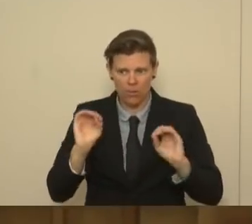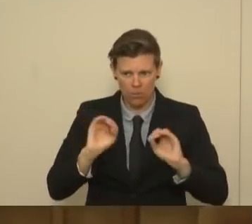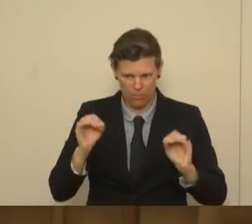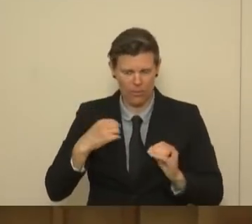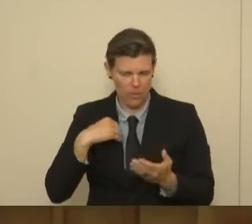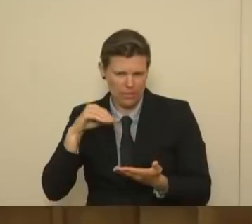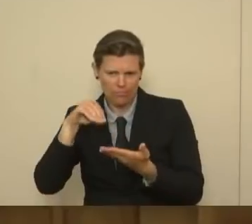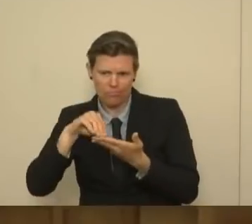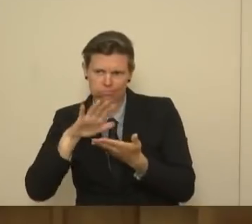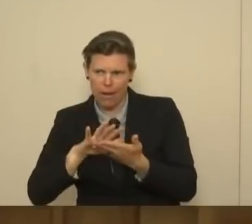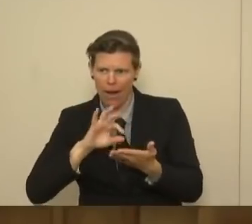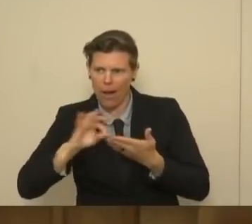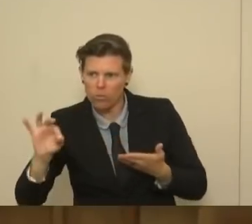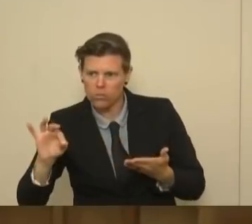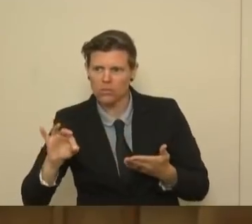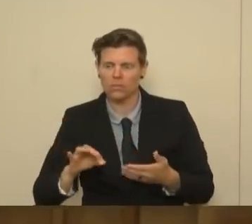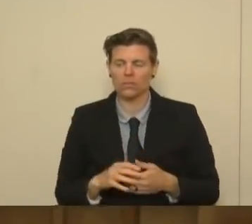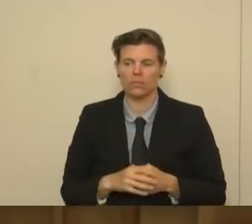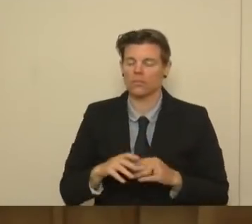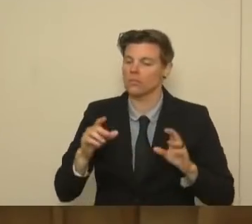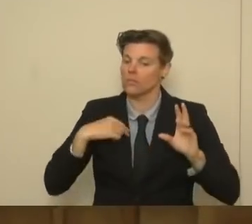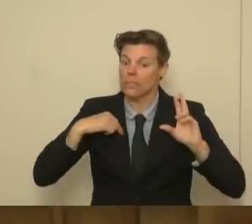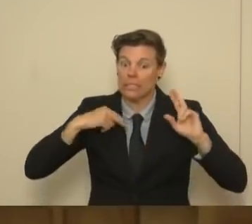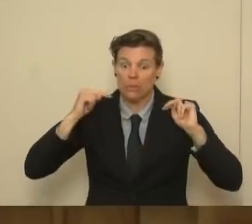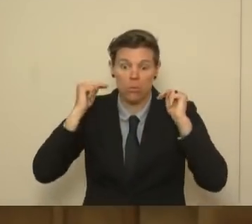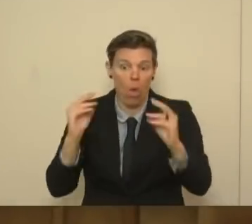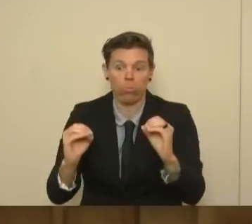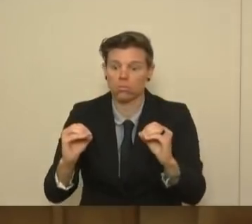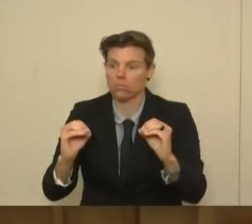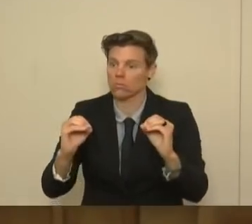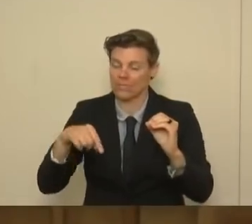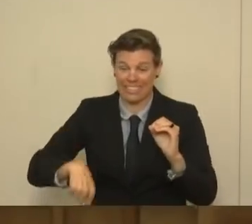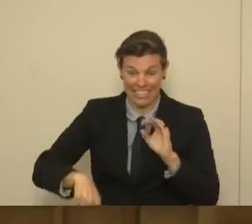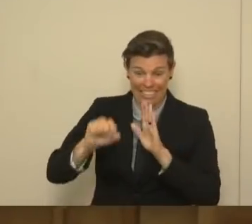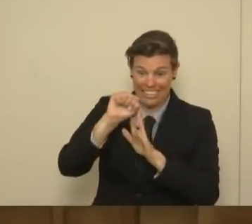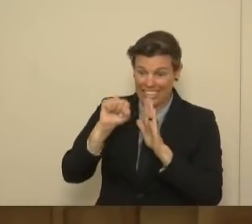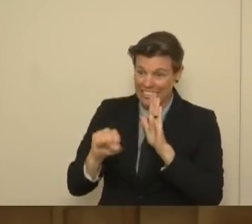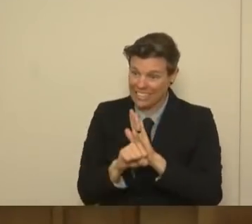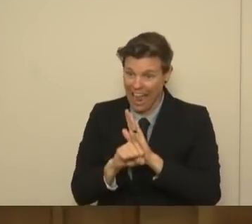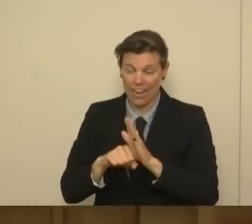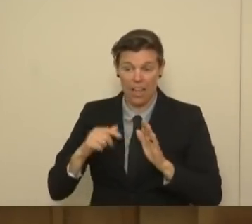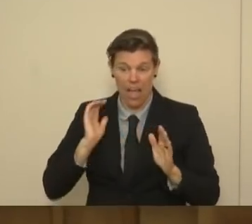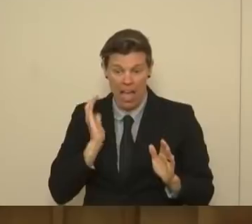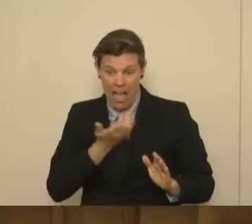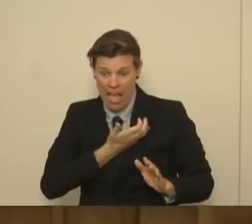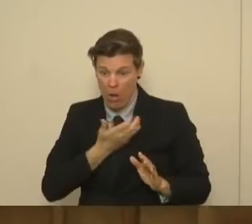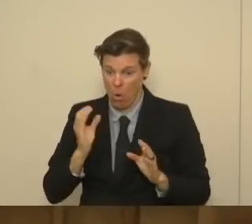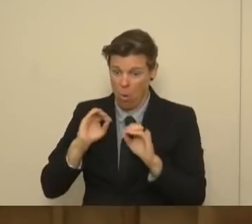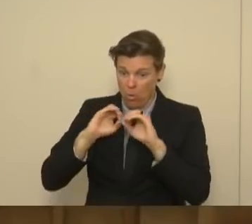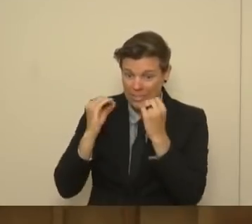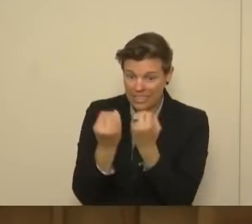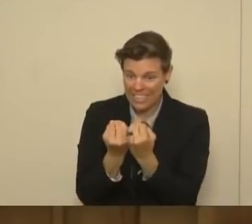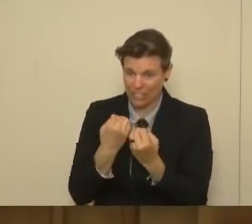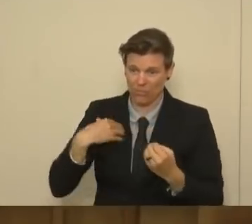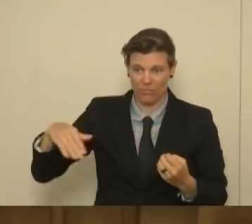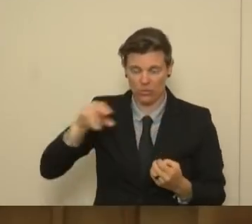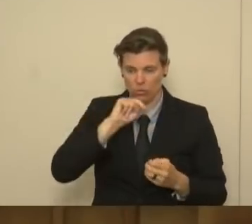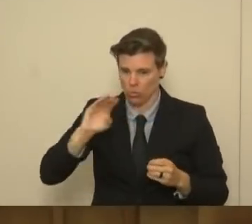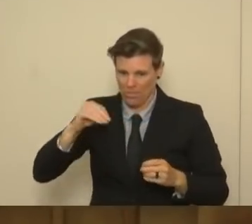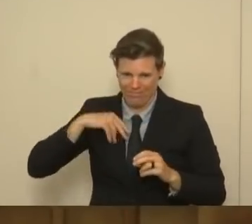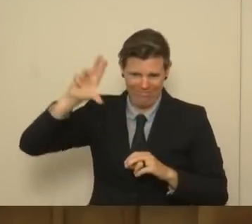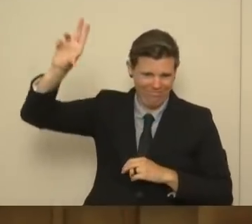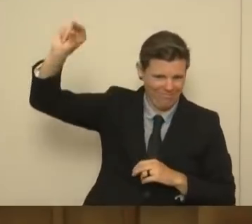our partners from the state side, which are community-based organizations all over the state, went into high action and